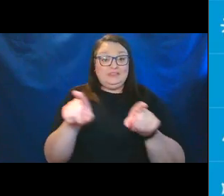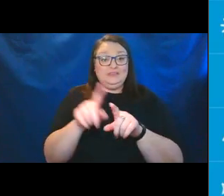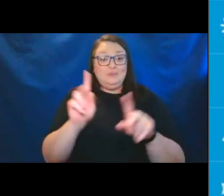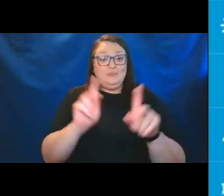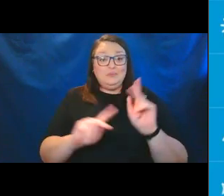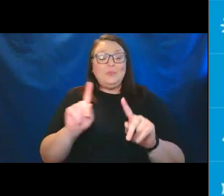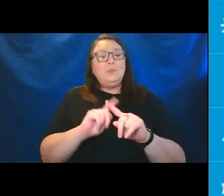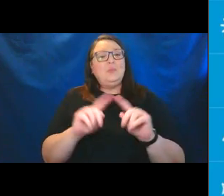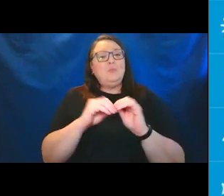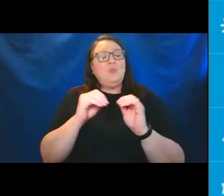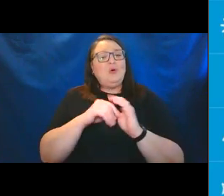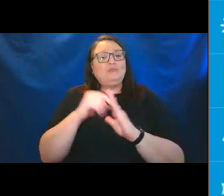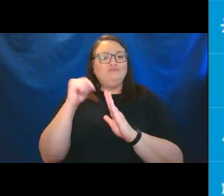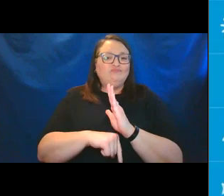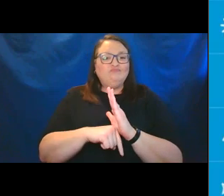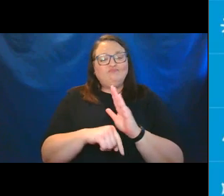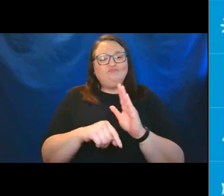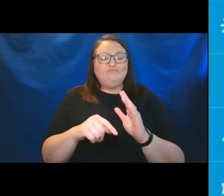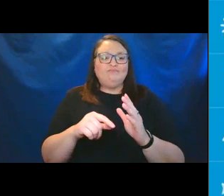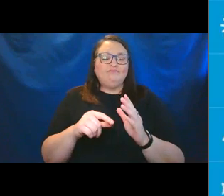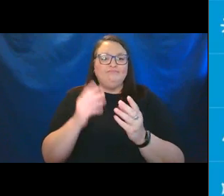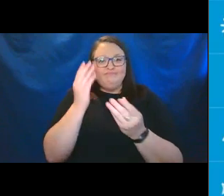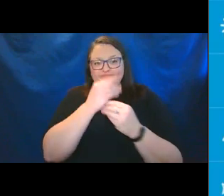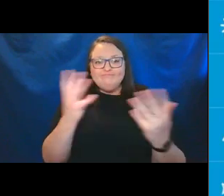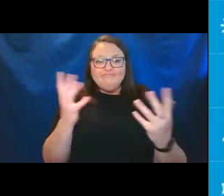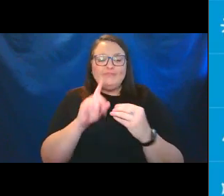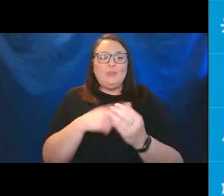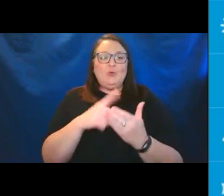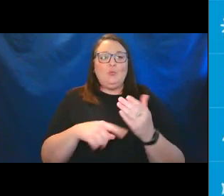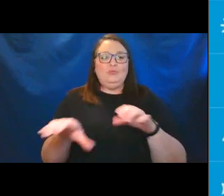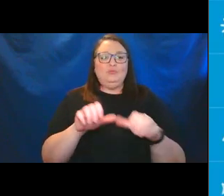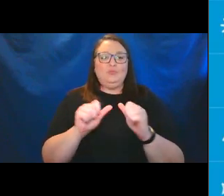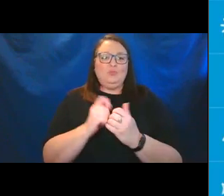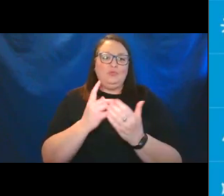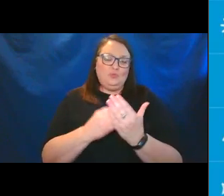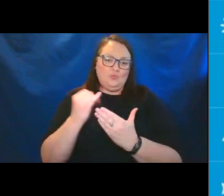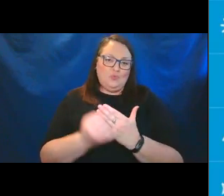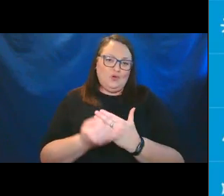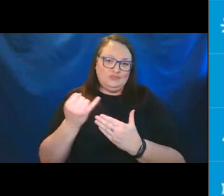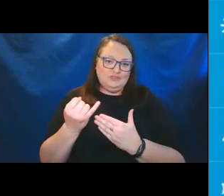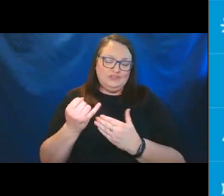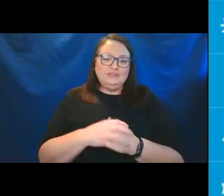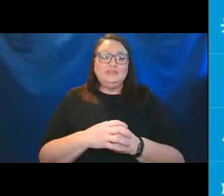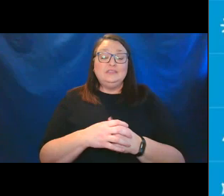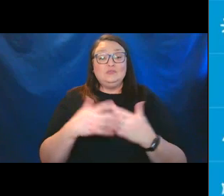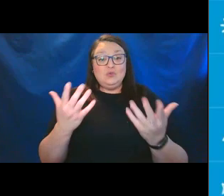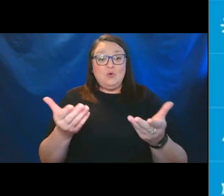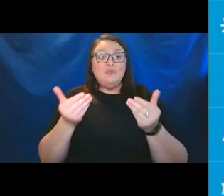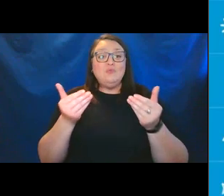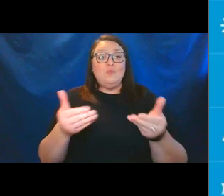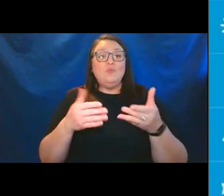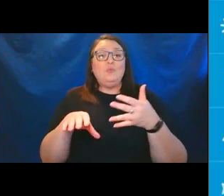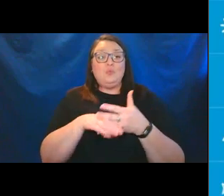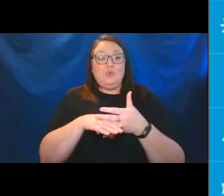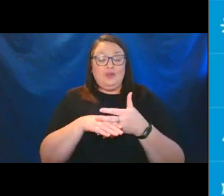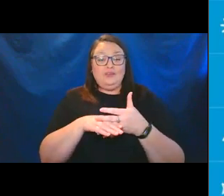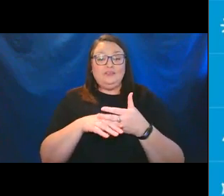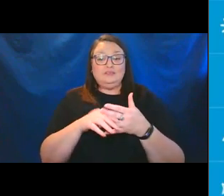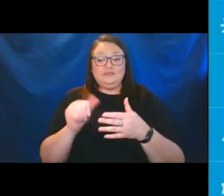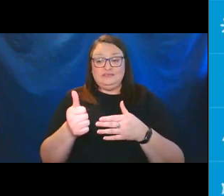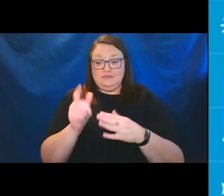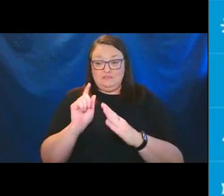bit deeper into what it is they're doing with their projects. And so let's break and